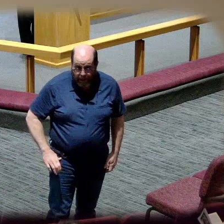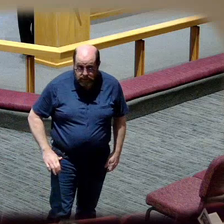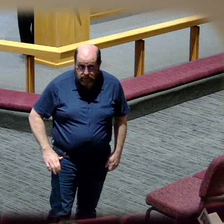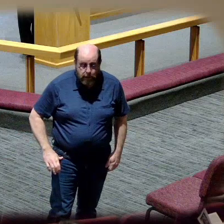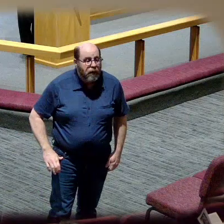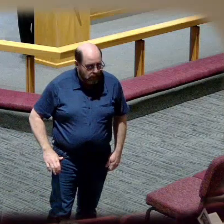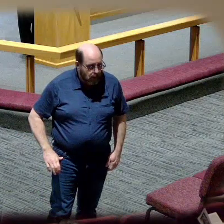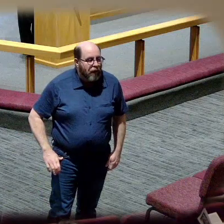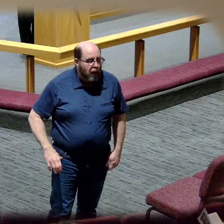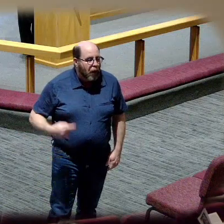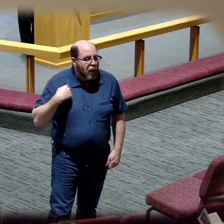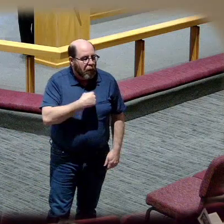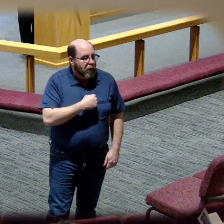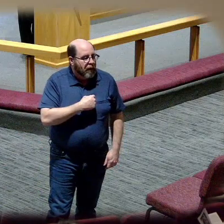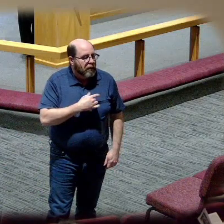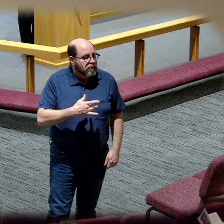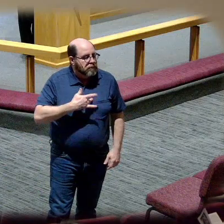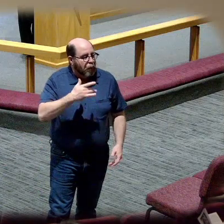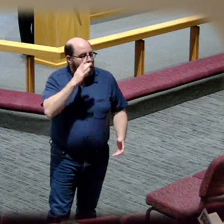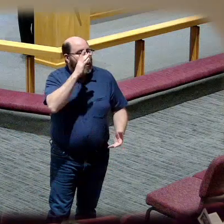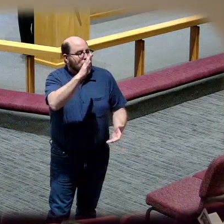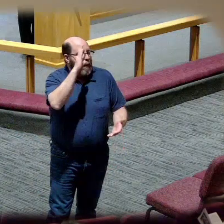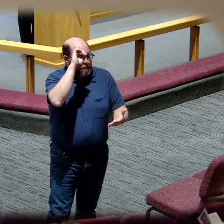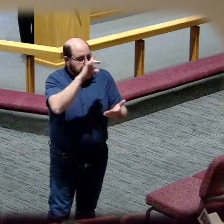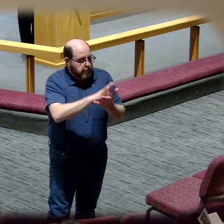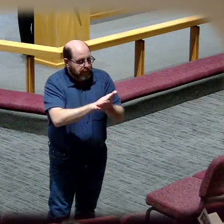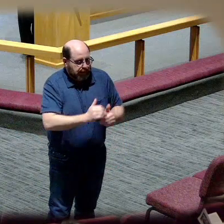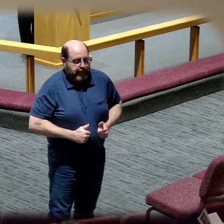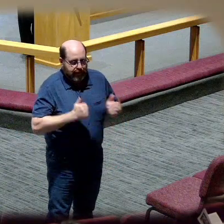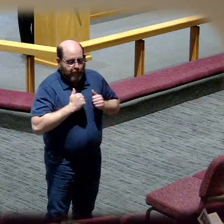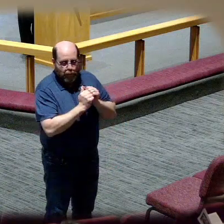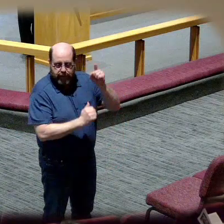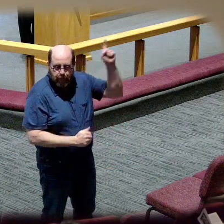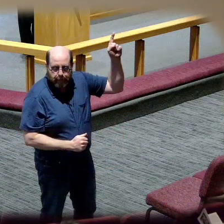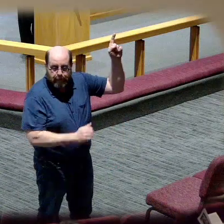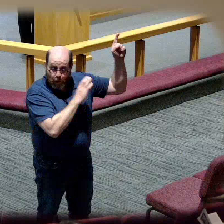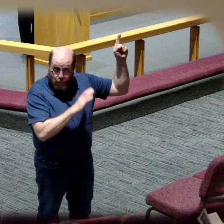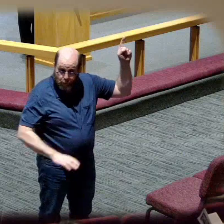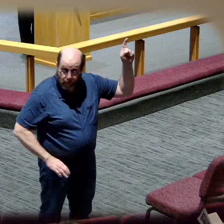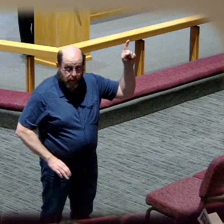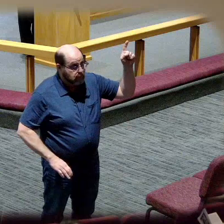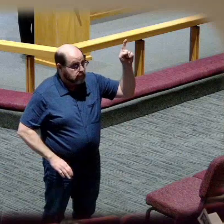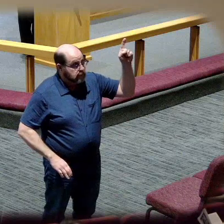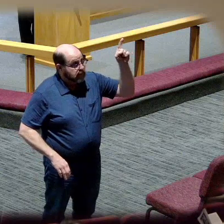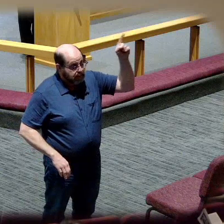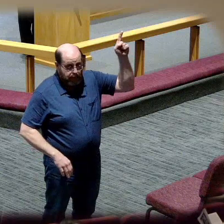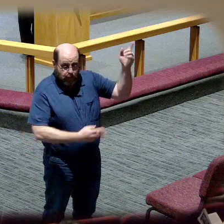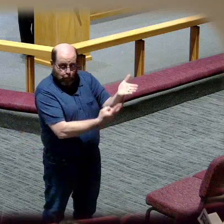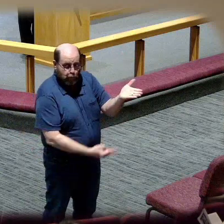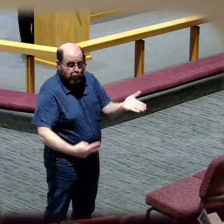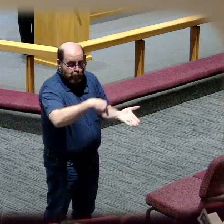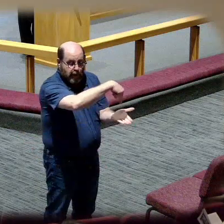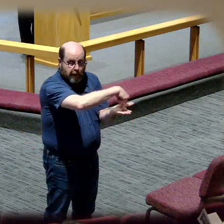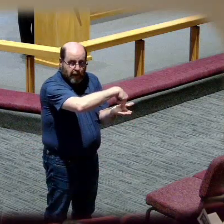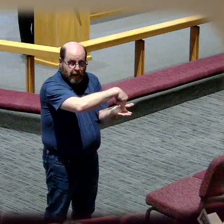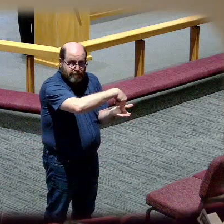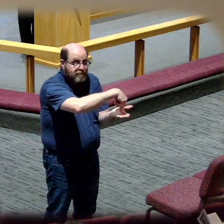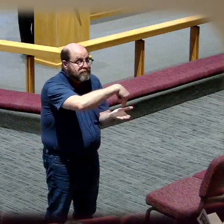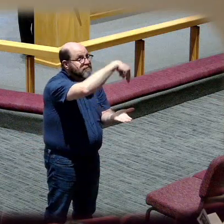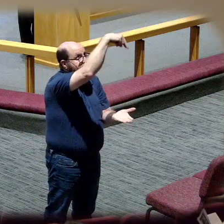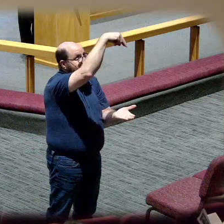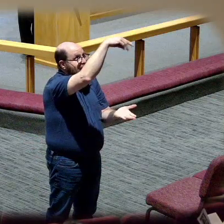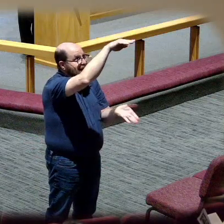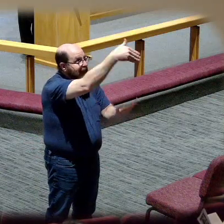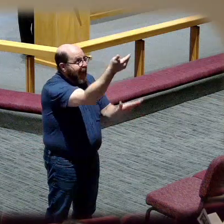believe that we will also live with him. We know that Christ, being raised from the dead, will never die